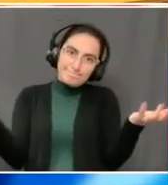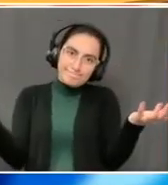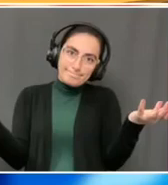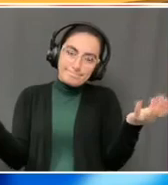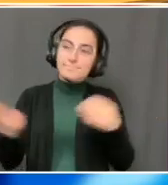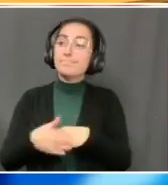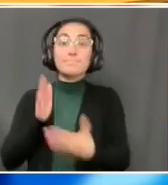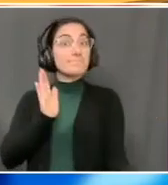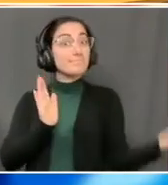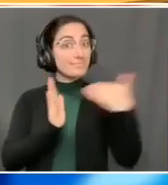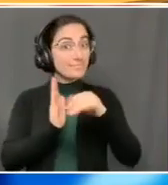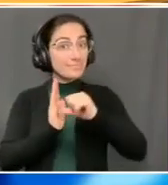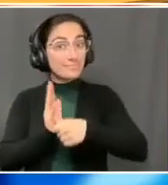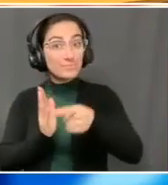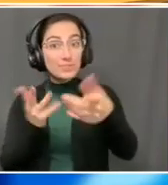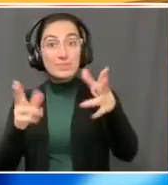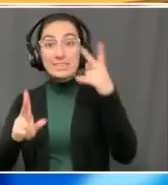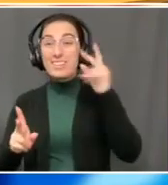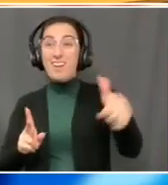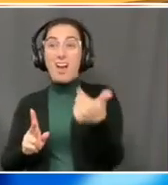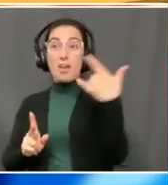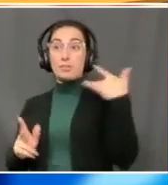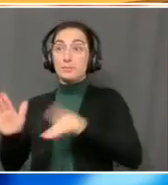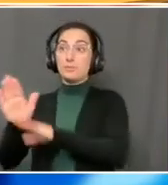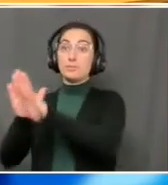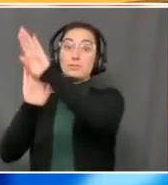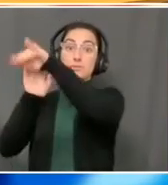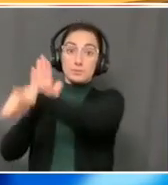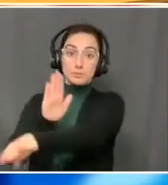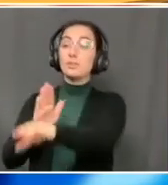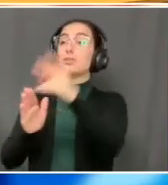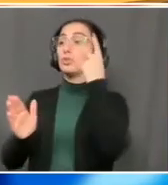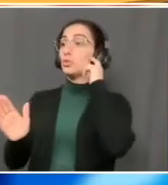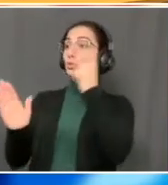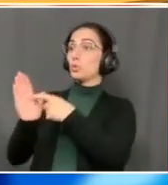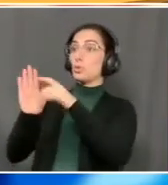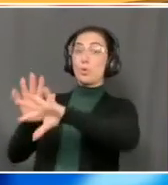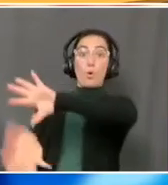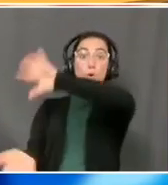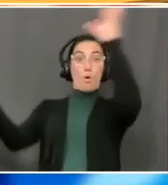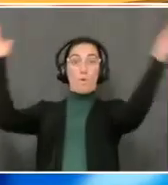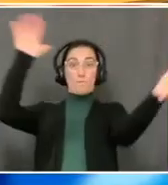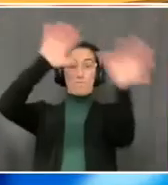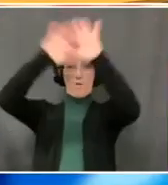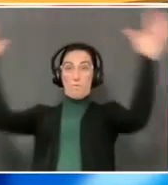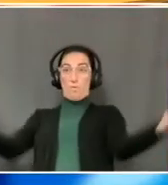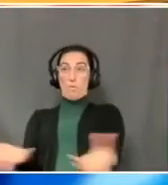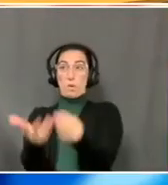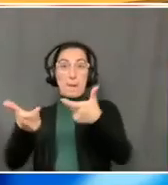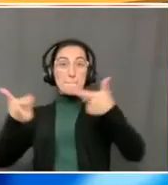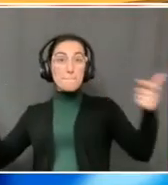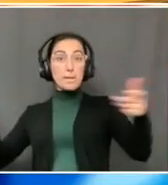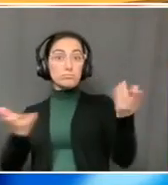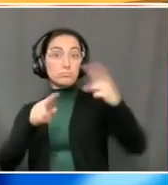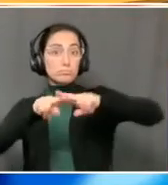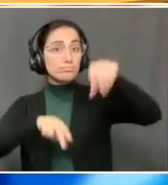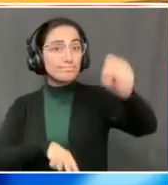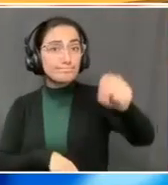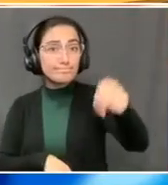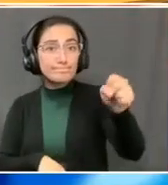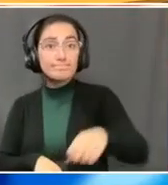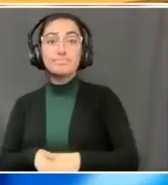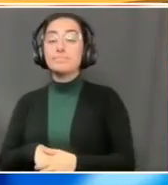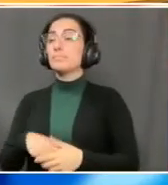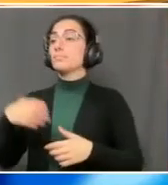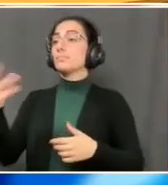again, like you see in other trends, we do see an increase overall, even before the pandemic, a substantial spike in the pandemic years, and